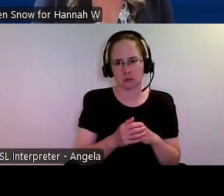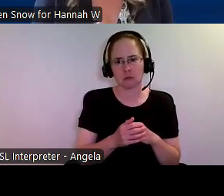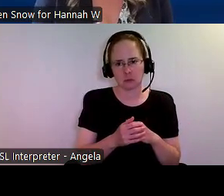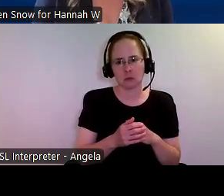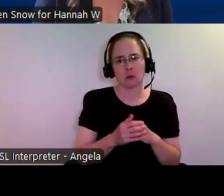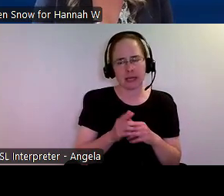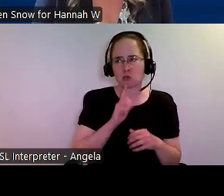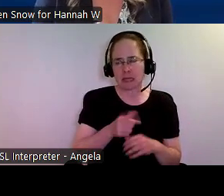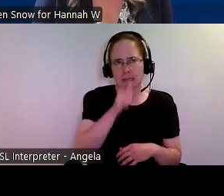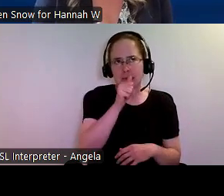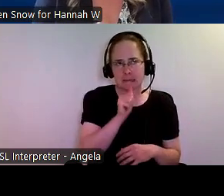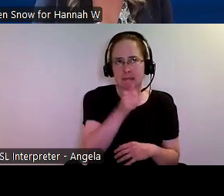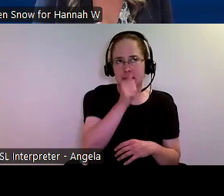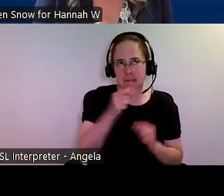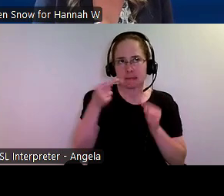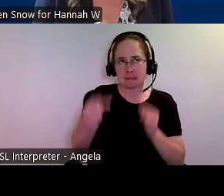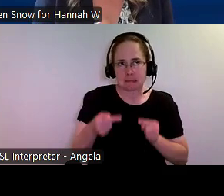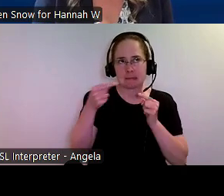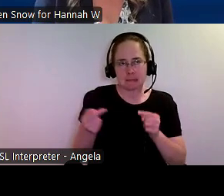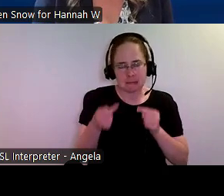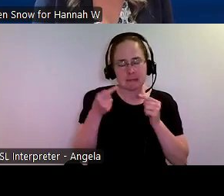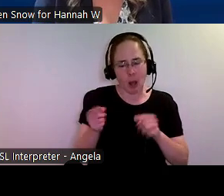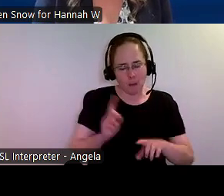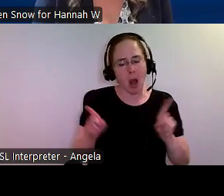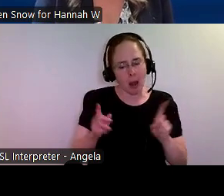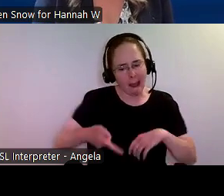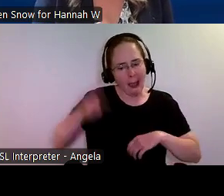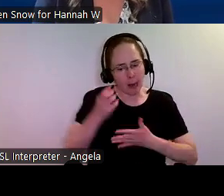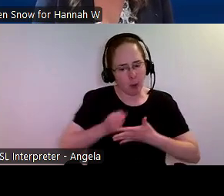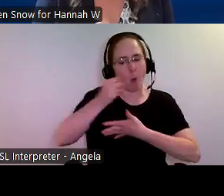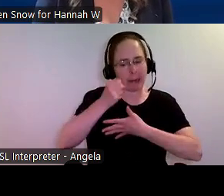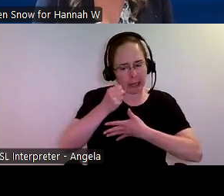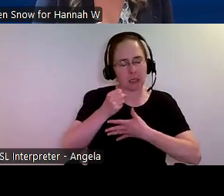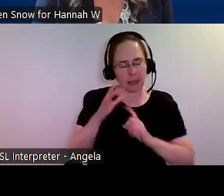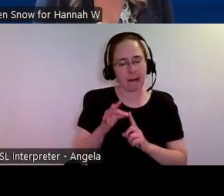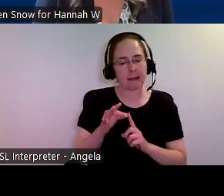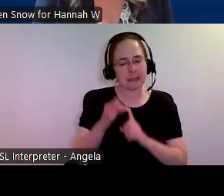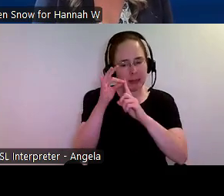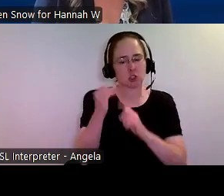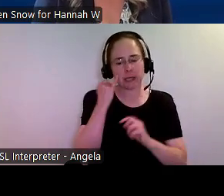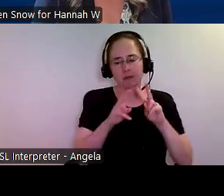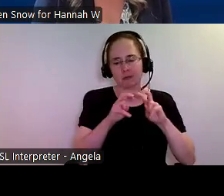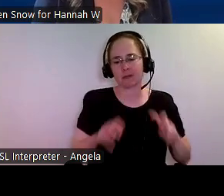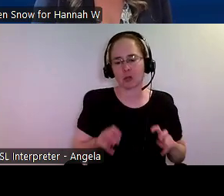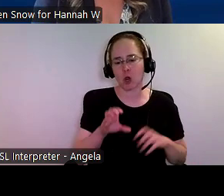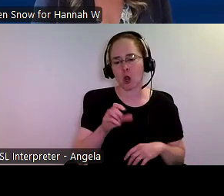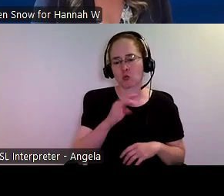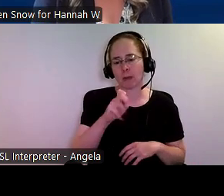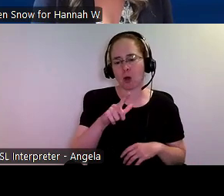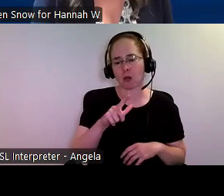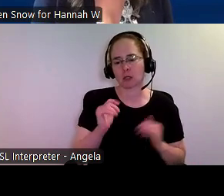but it is an issue that is of high priority, especially when we look at our criminal justice diversion